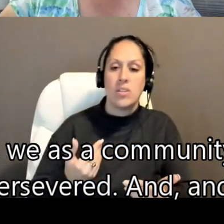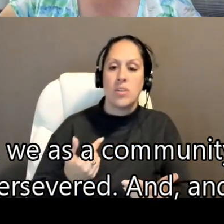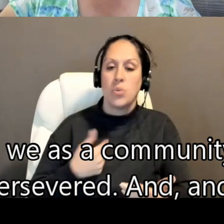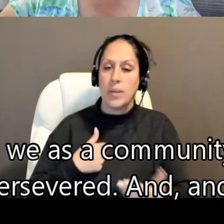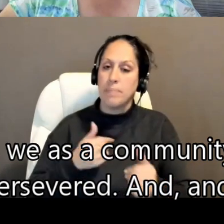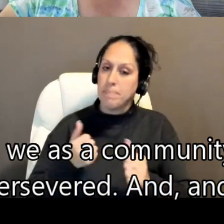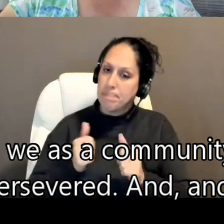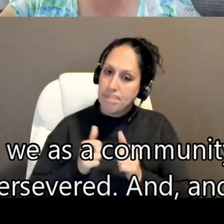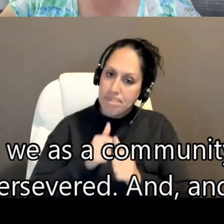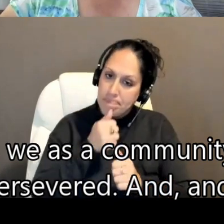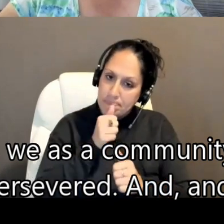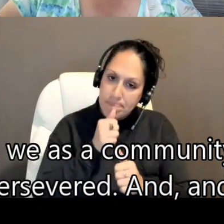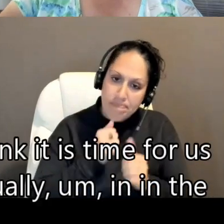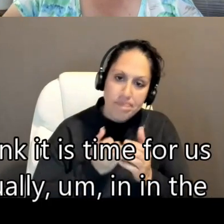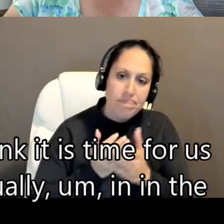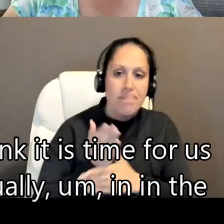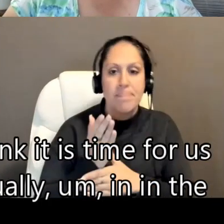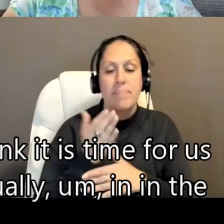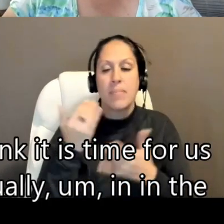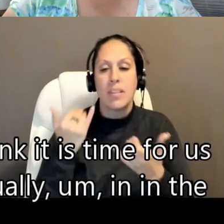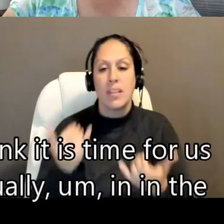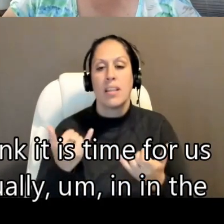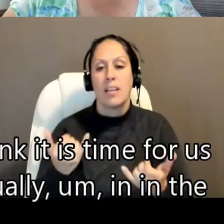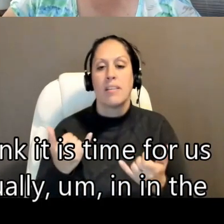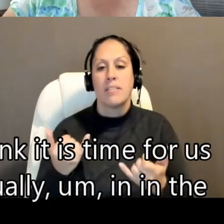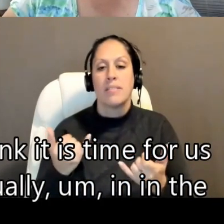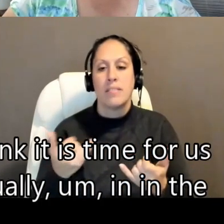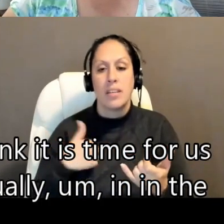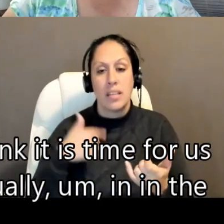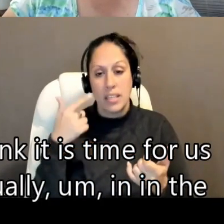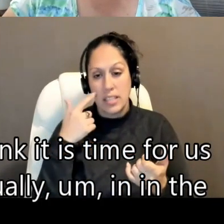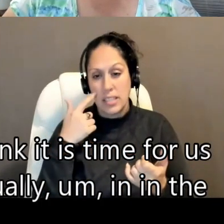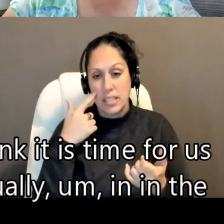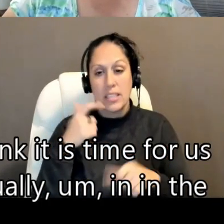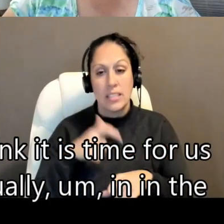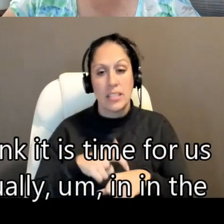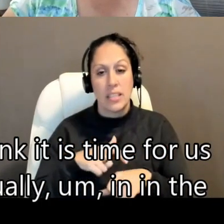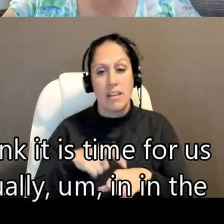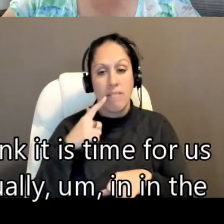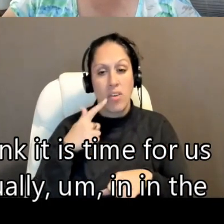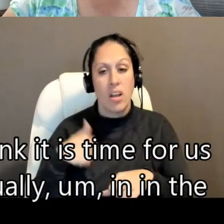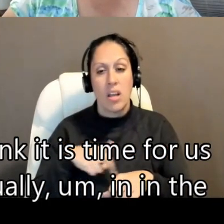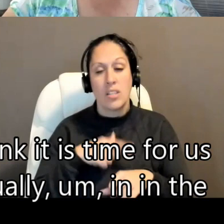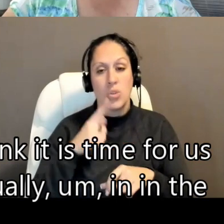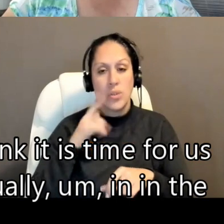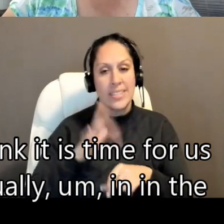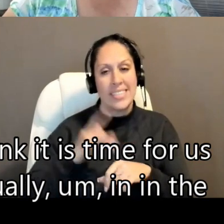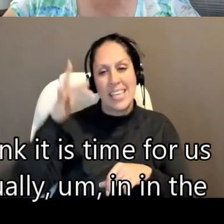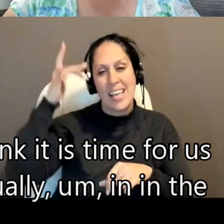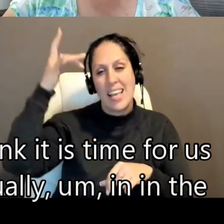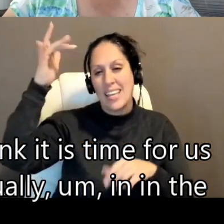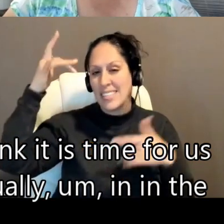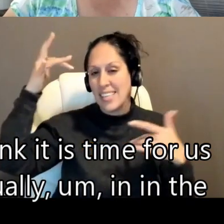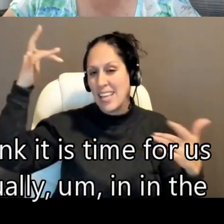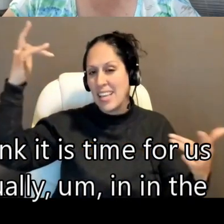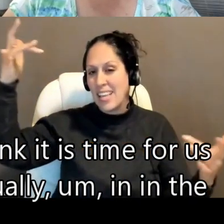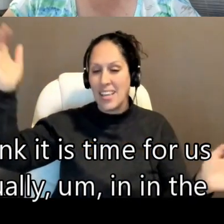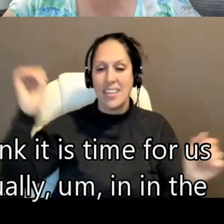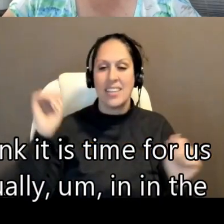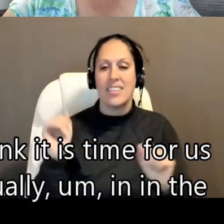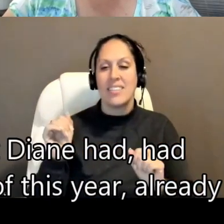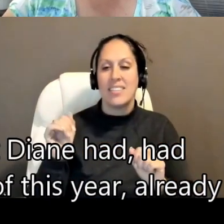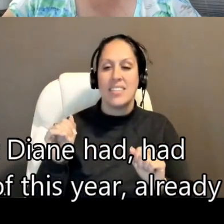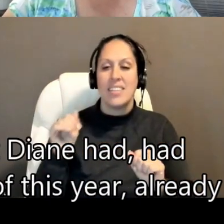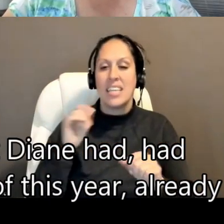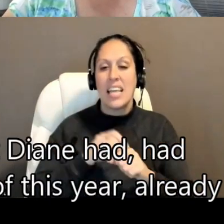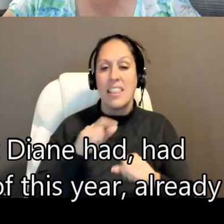persevered, and now, and I think it is time for us to shine. And in fact, actually, in